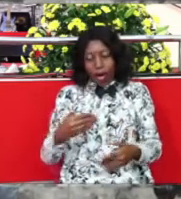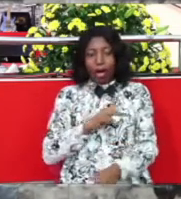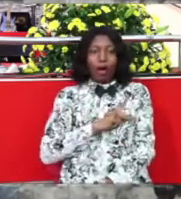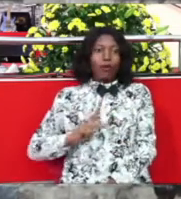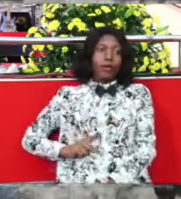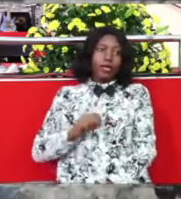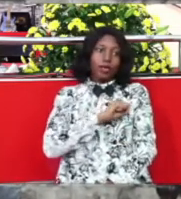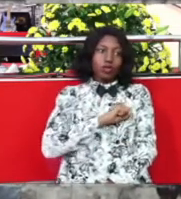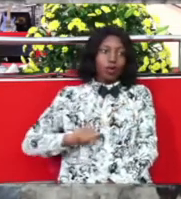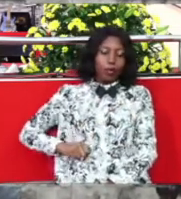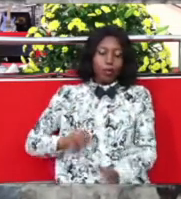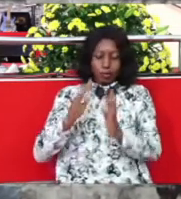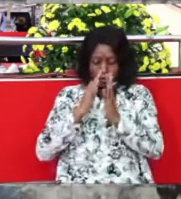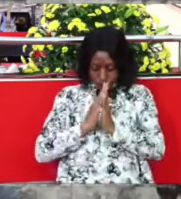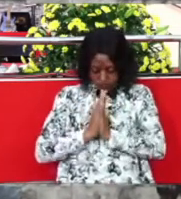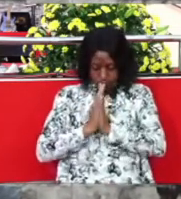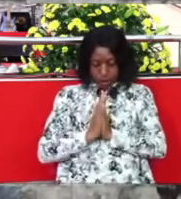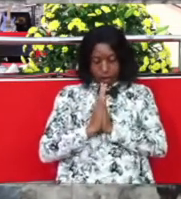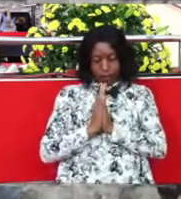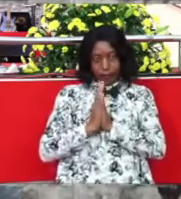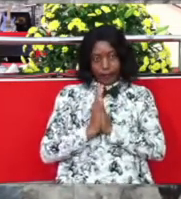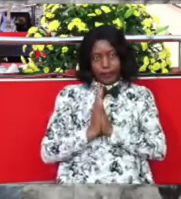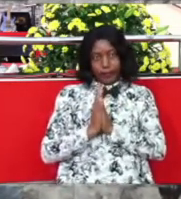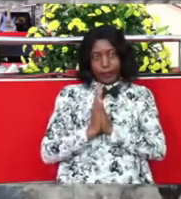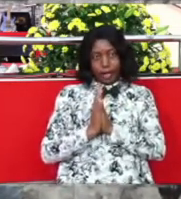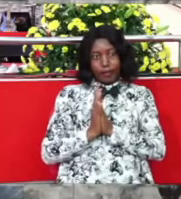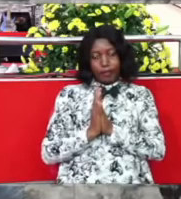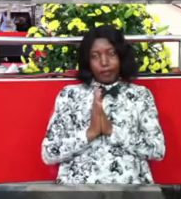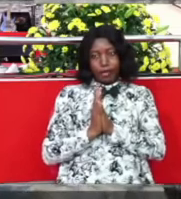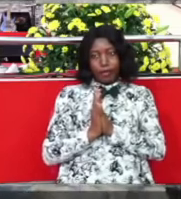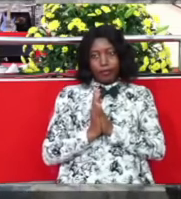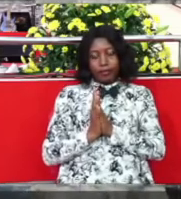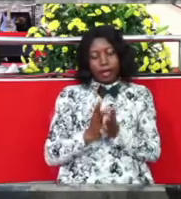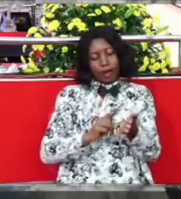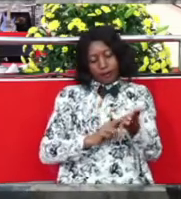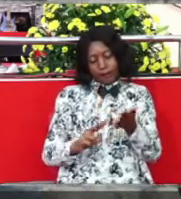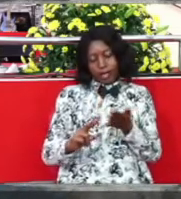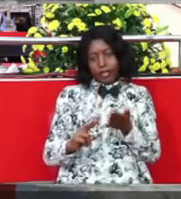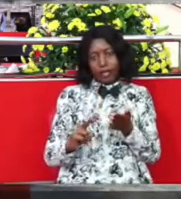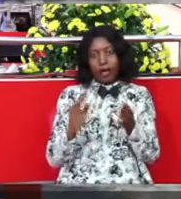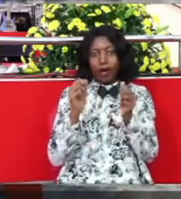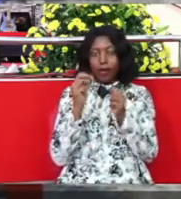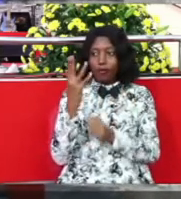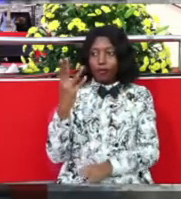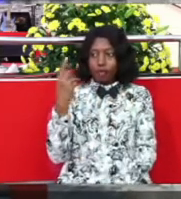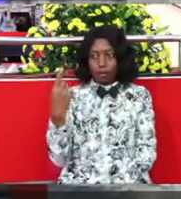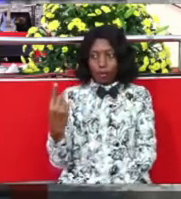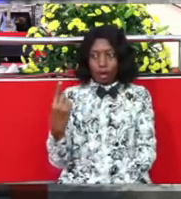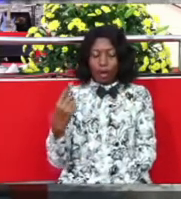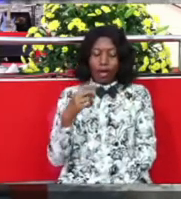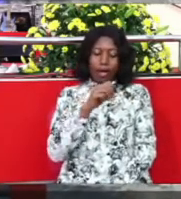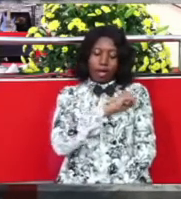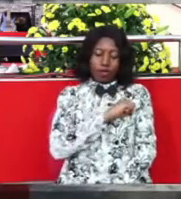verse 41. Na tunaona Sulemani mfalme alivyokuwa anaomba pale mstari wa 41. In verse number 41, kisoma 41, Solomon